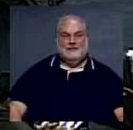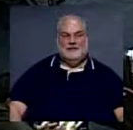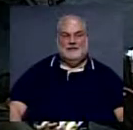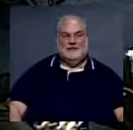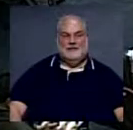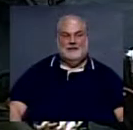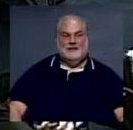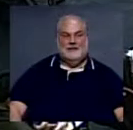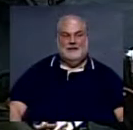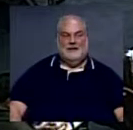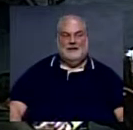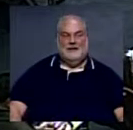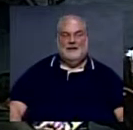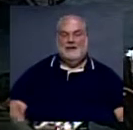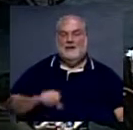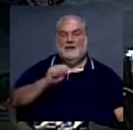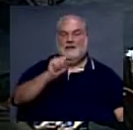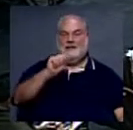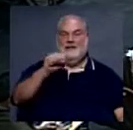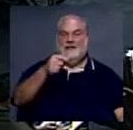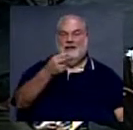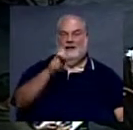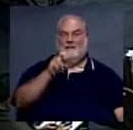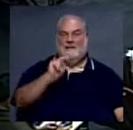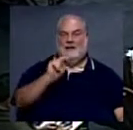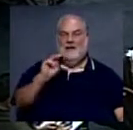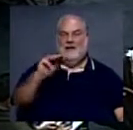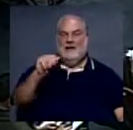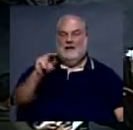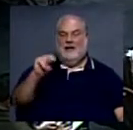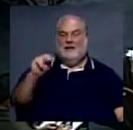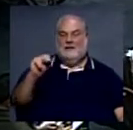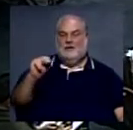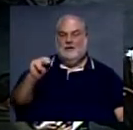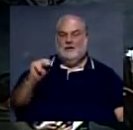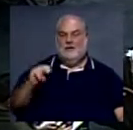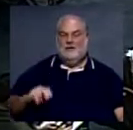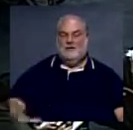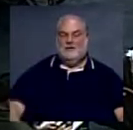Next person is Stephen Mann.